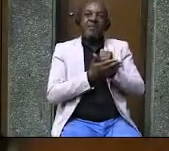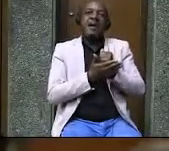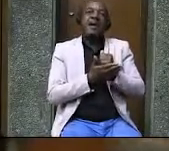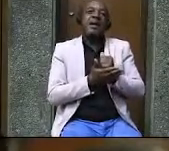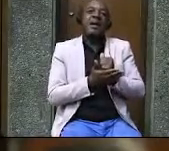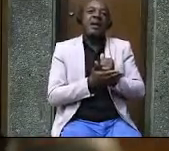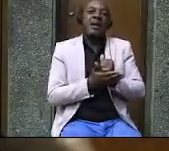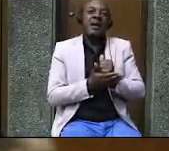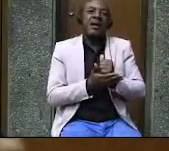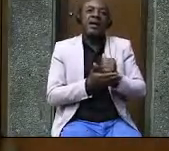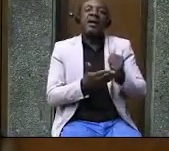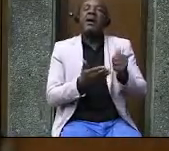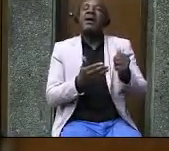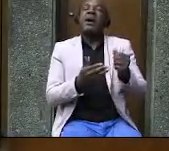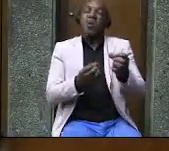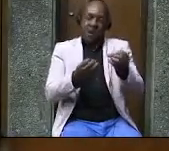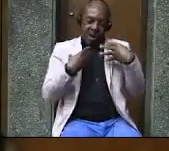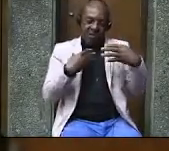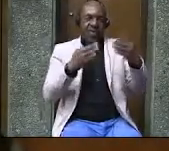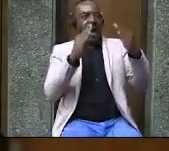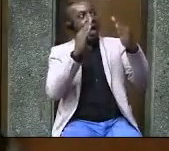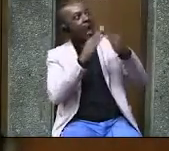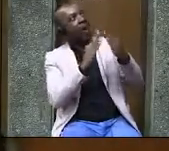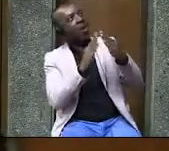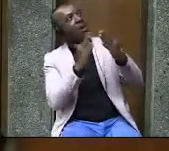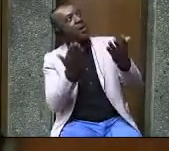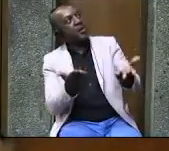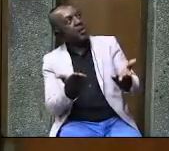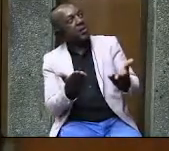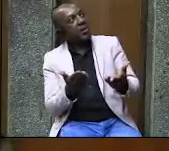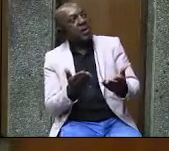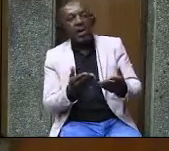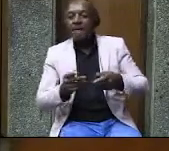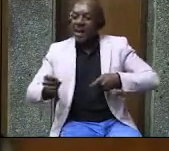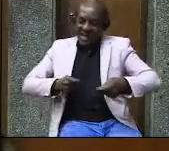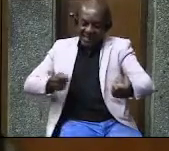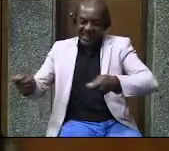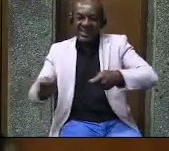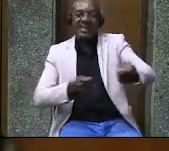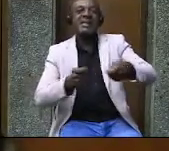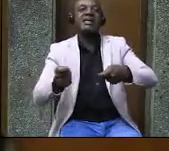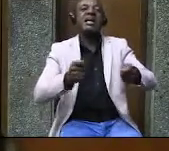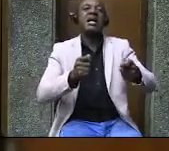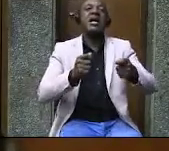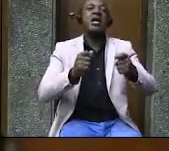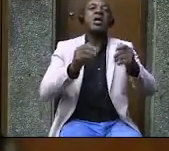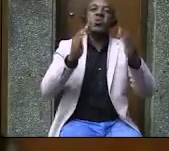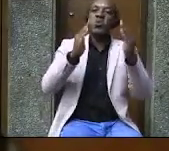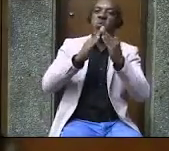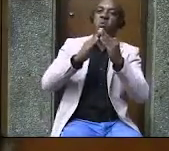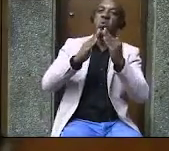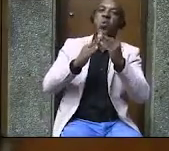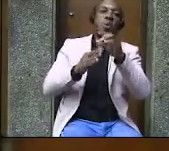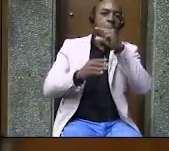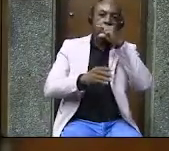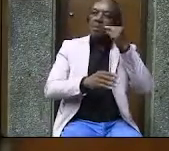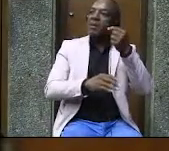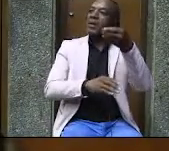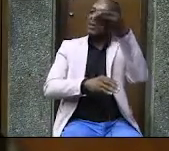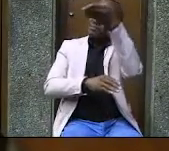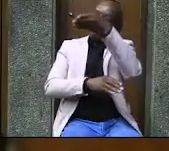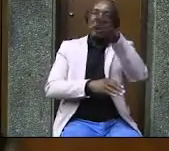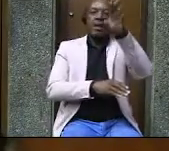ebiketlong ingifeyilile iserenarheng i-housing ingifeyilile bathengise izindlu zethu ebiketlong ngicela nizeni ebiketlong nizobona le nto